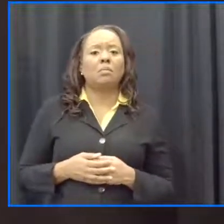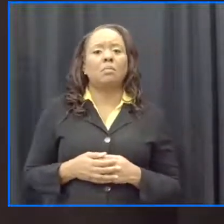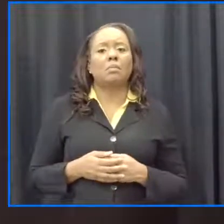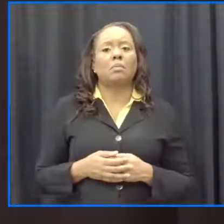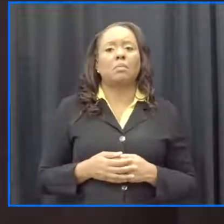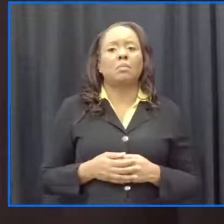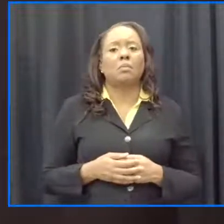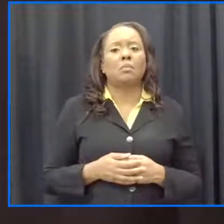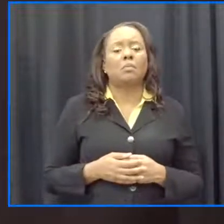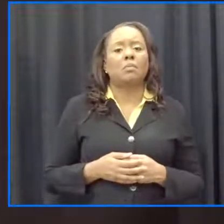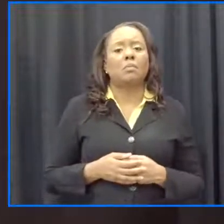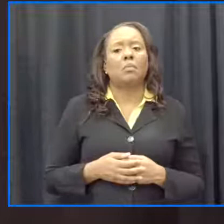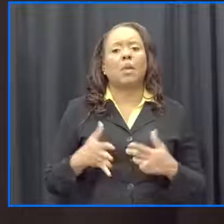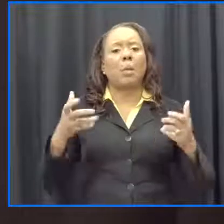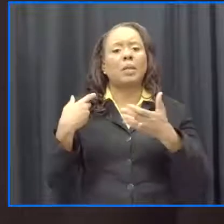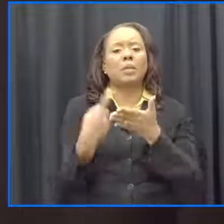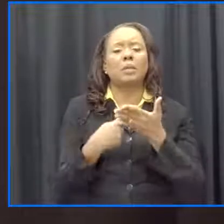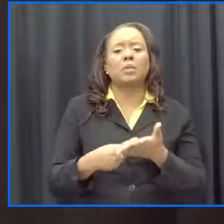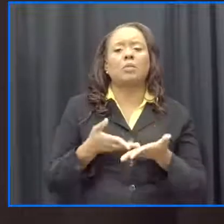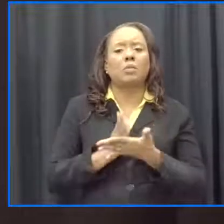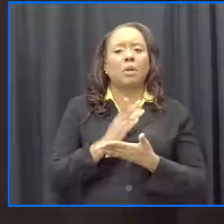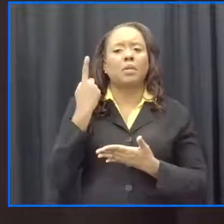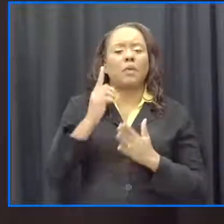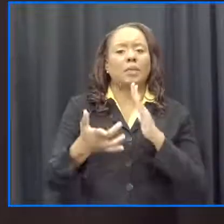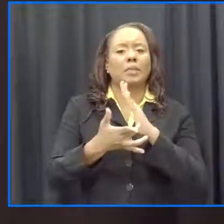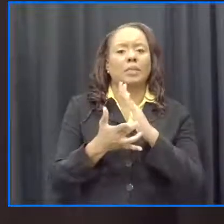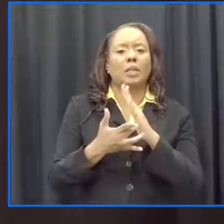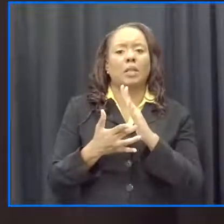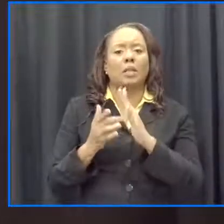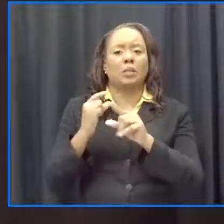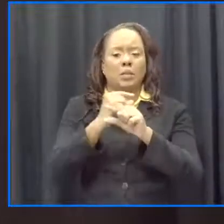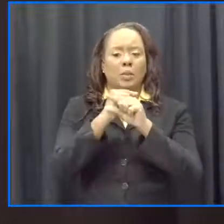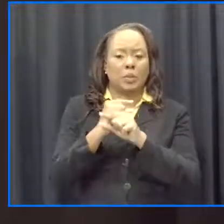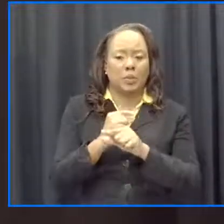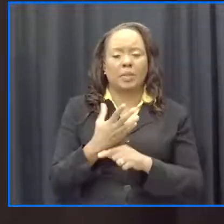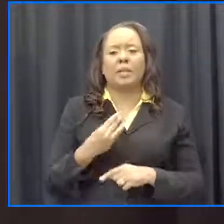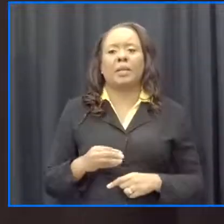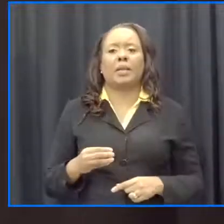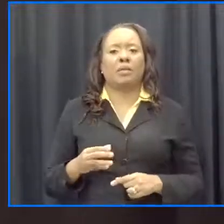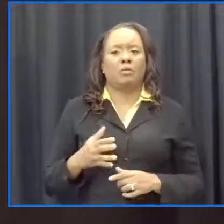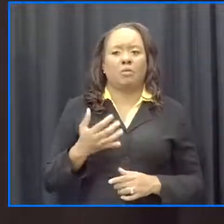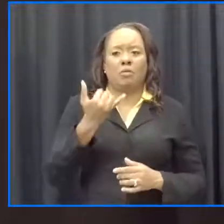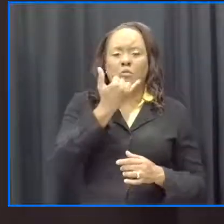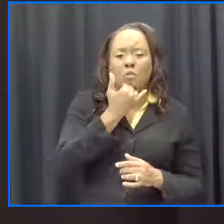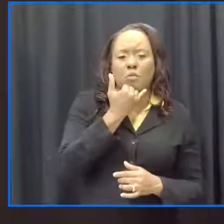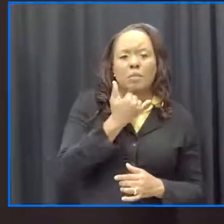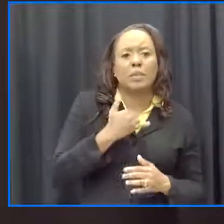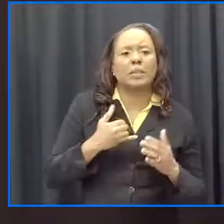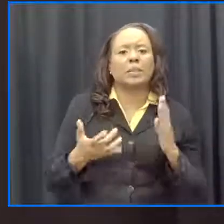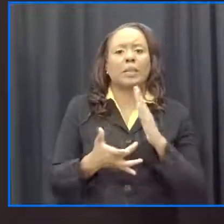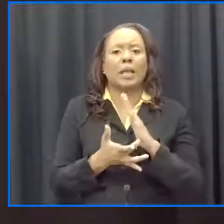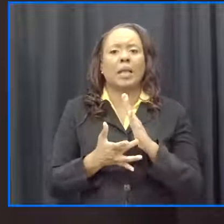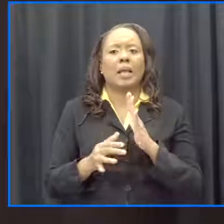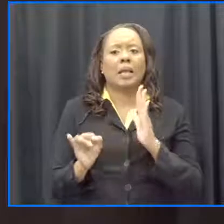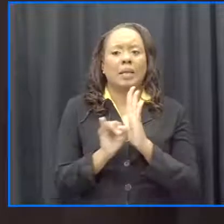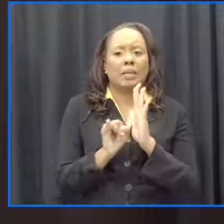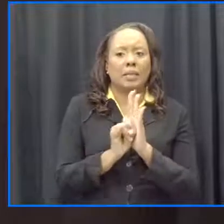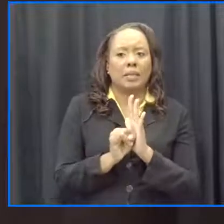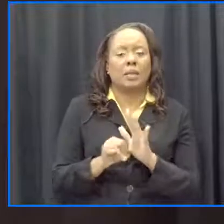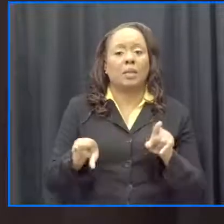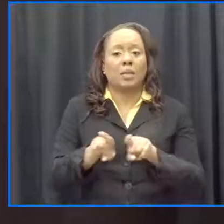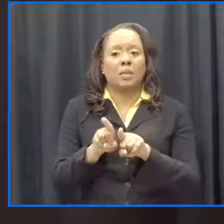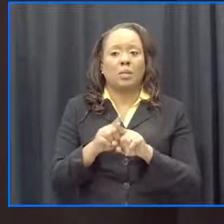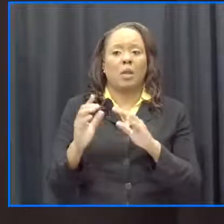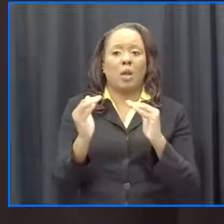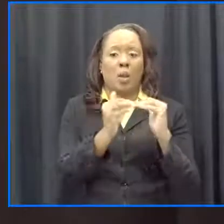such concepts as the right to digital security and the right to one's own digital identity, as well as the right of